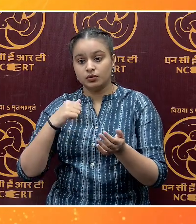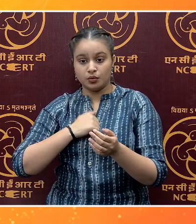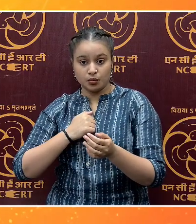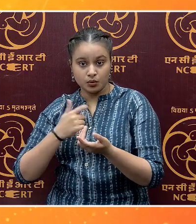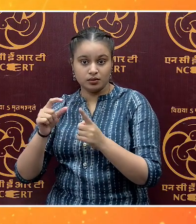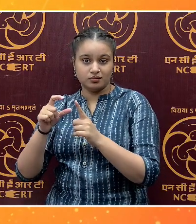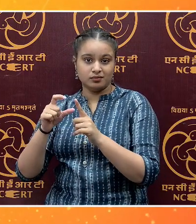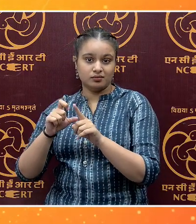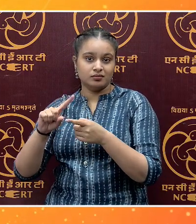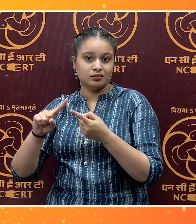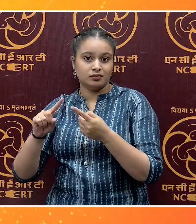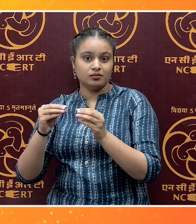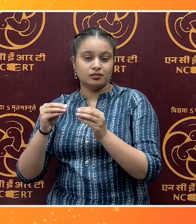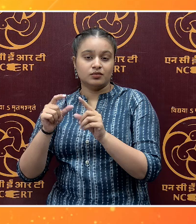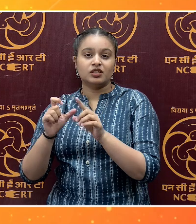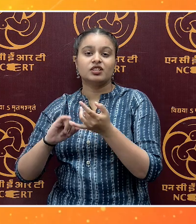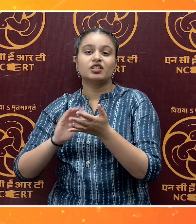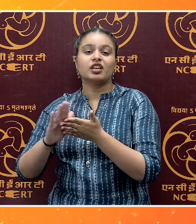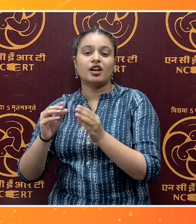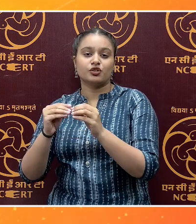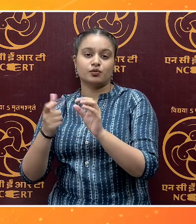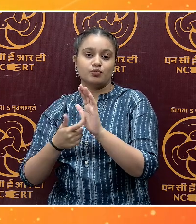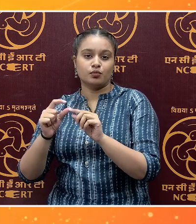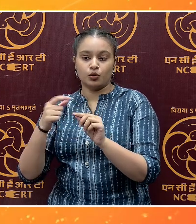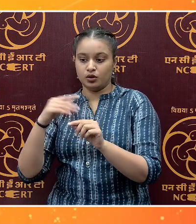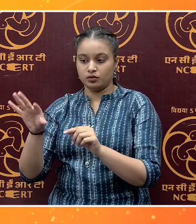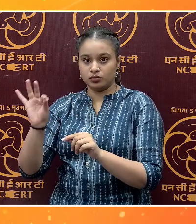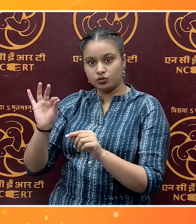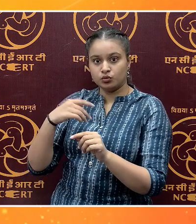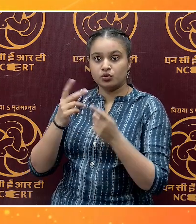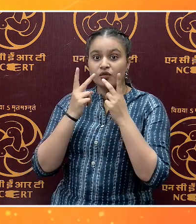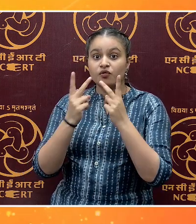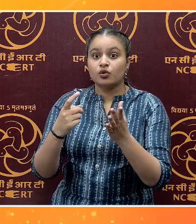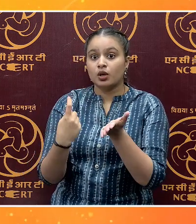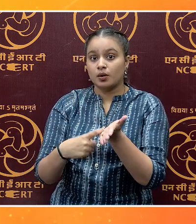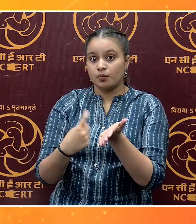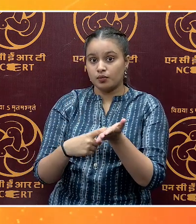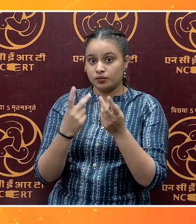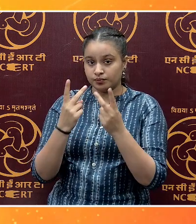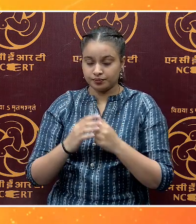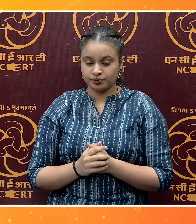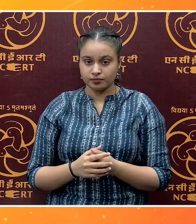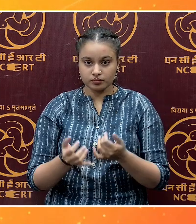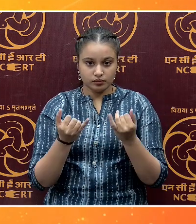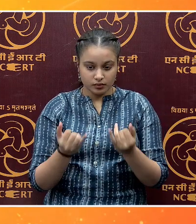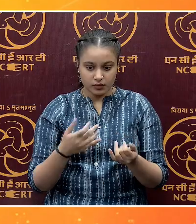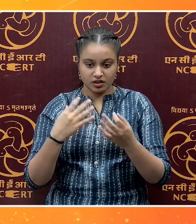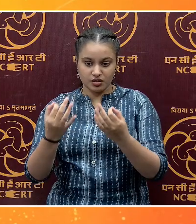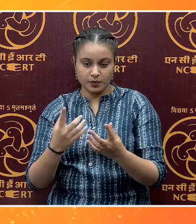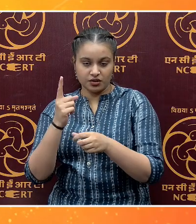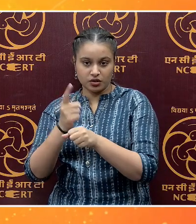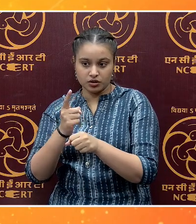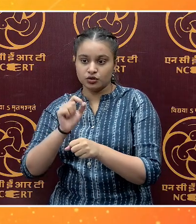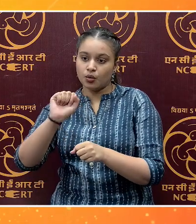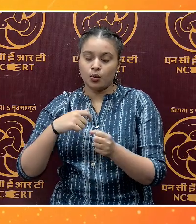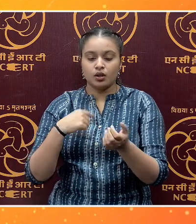dashboard. I will just navigate to my dashboard now. I can see a screening part 2 view report. So, madam, Yeah, here like special educator can see their reports,